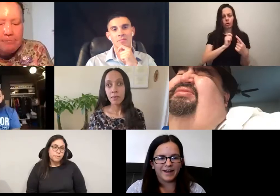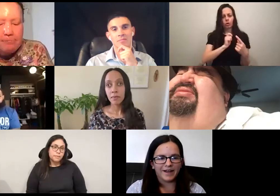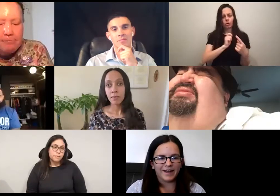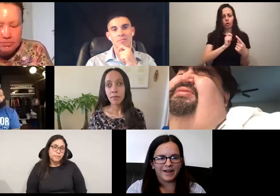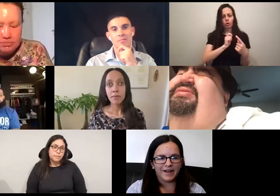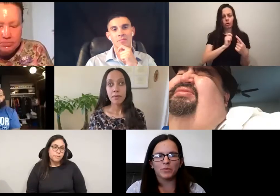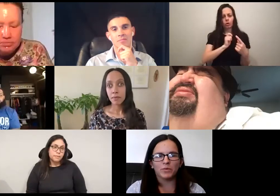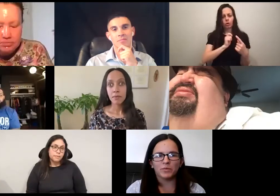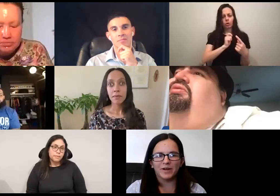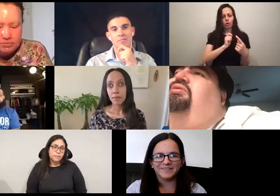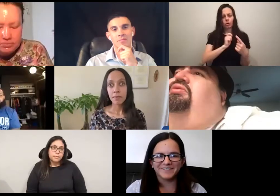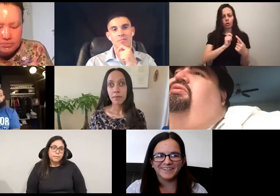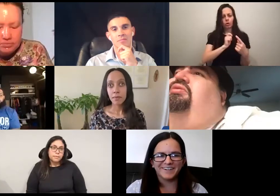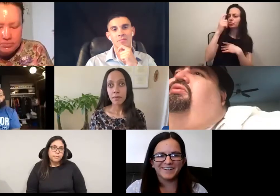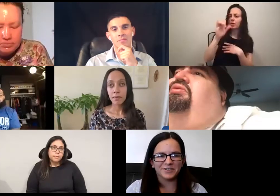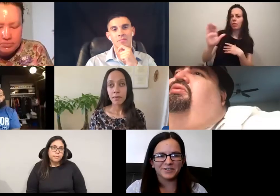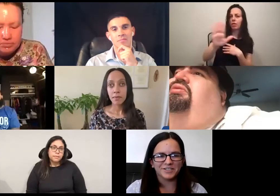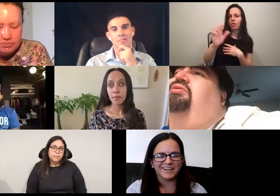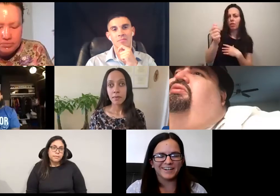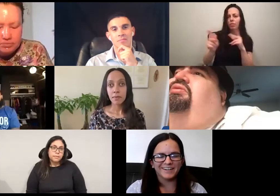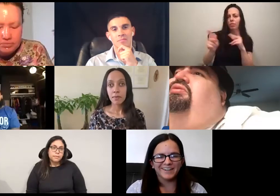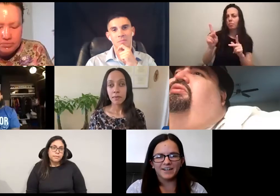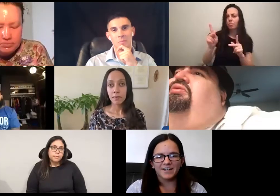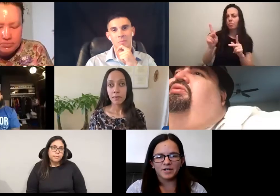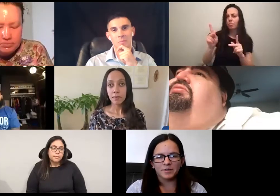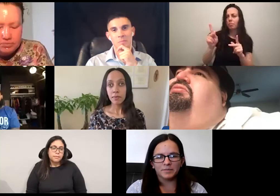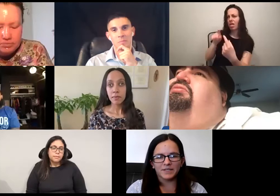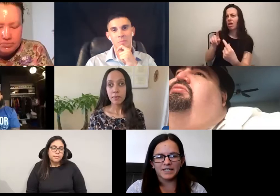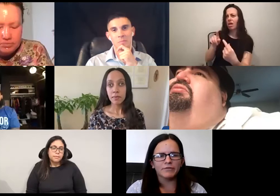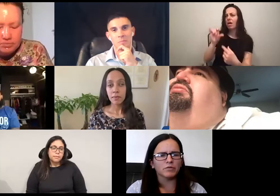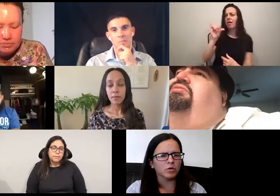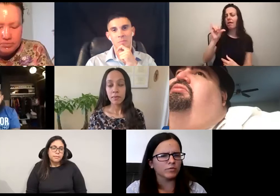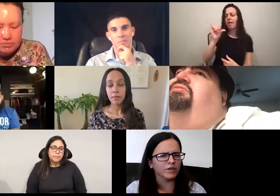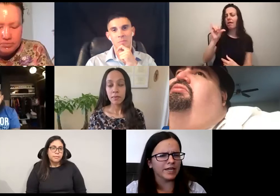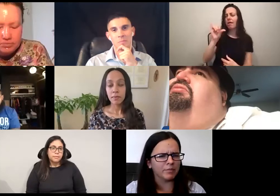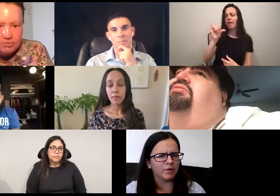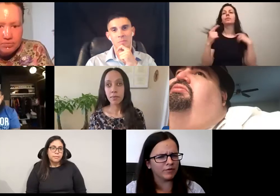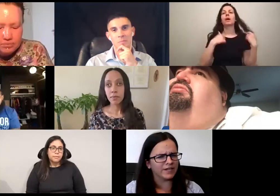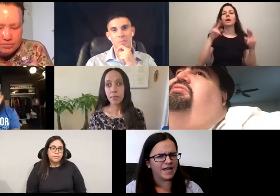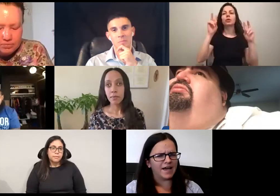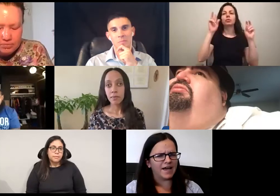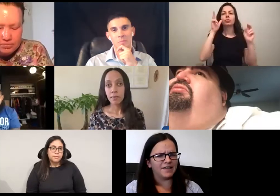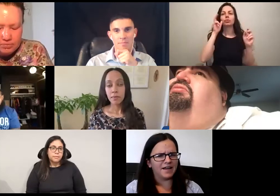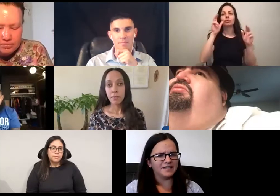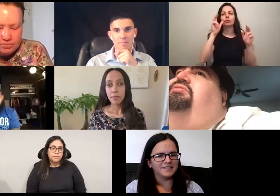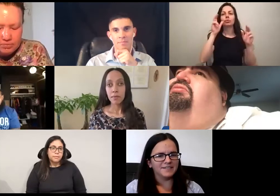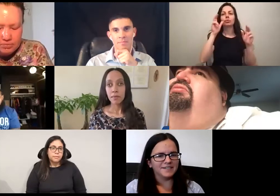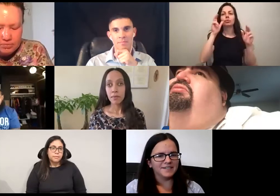I heard a quote once, and I'll share it. Leave room for the imperfect